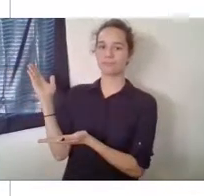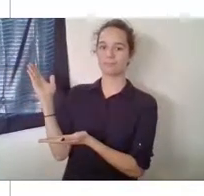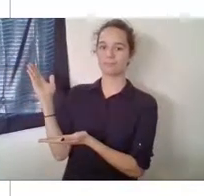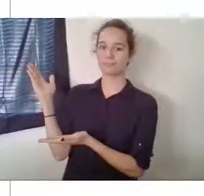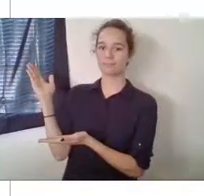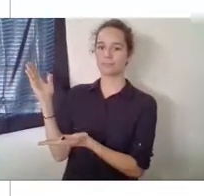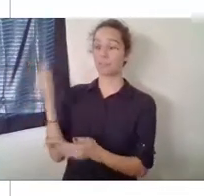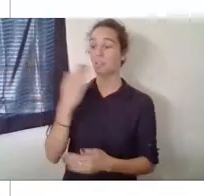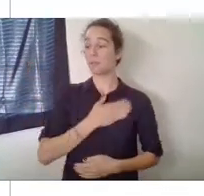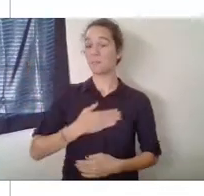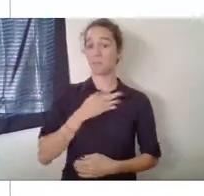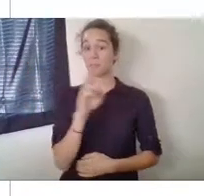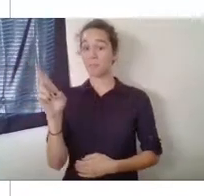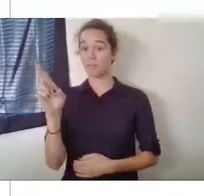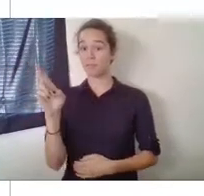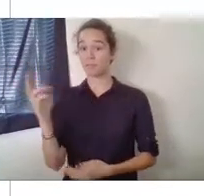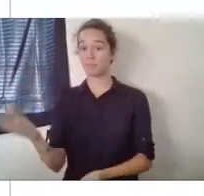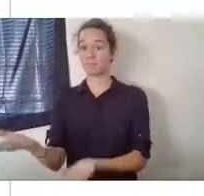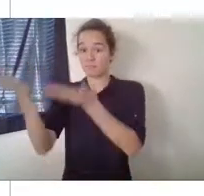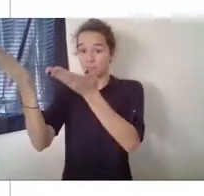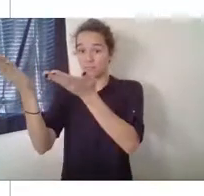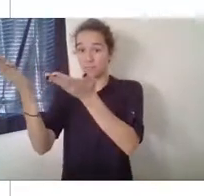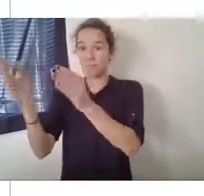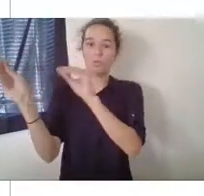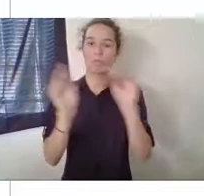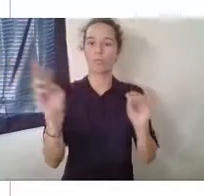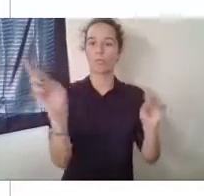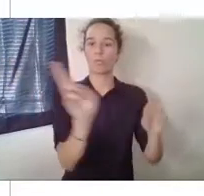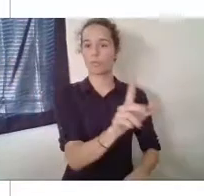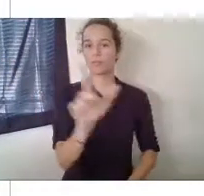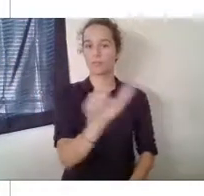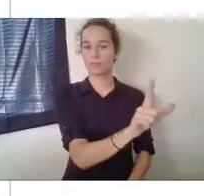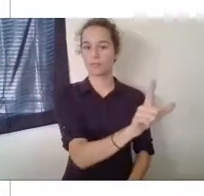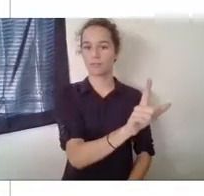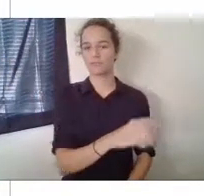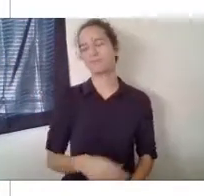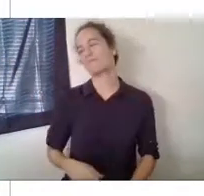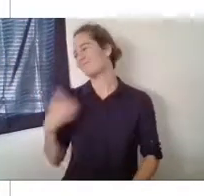No matter what you do right, I mean, it looks silly, so loosen up, everybody.